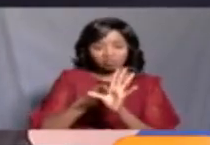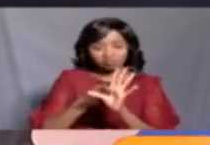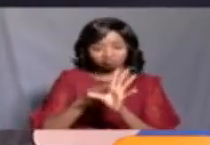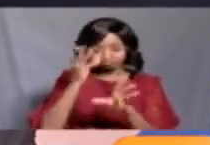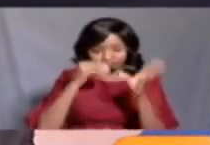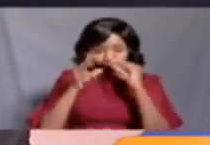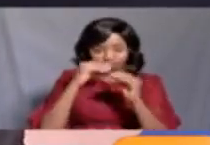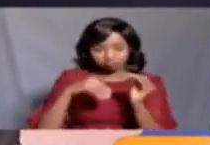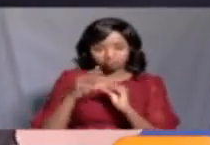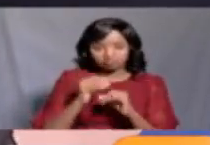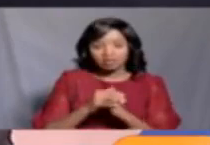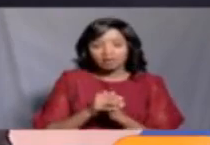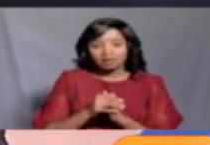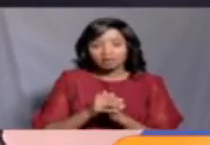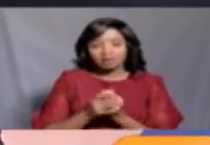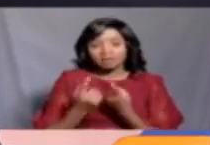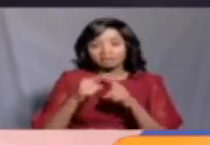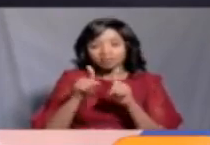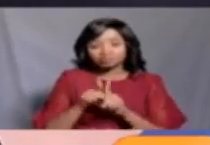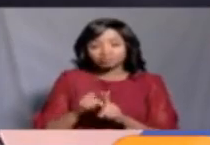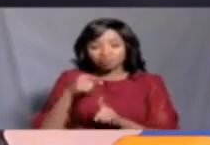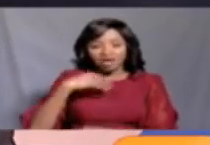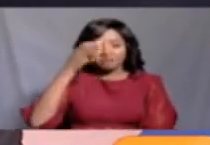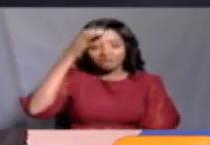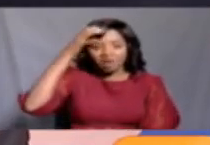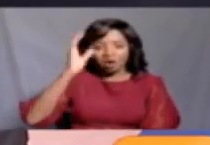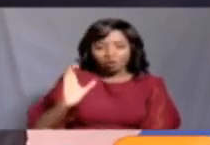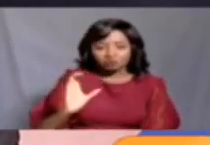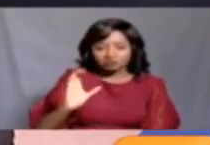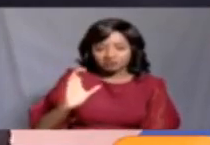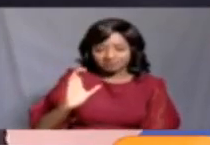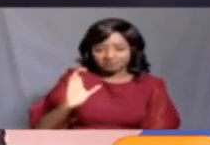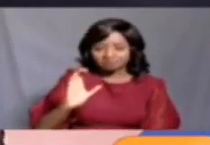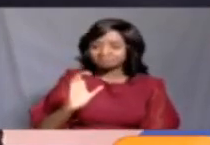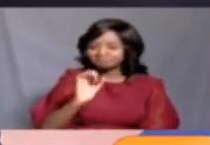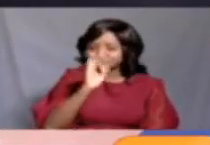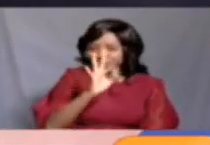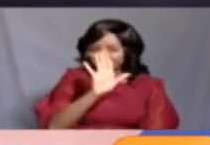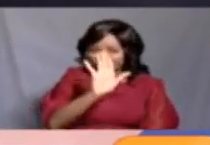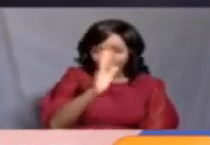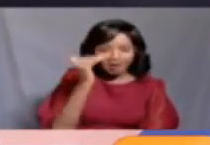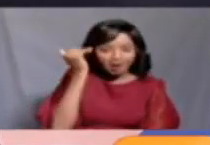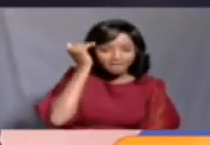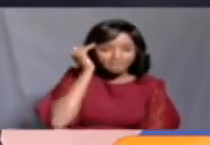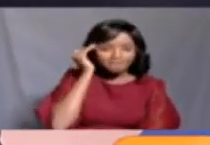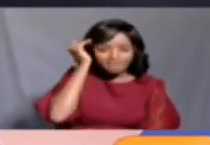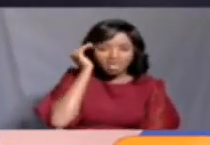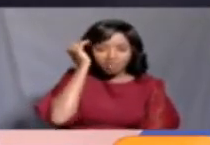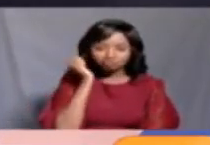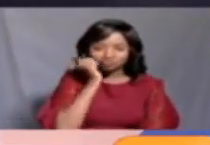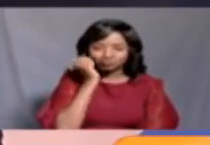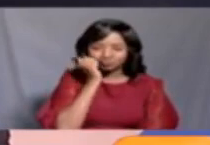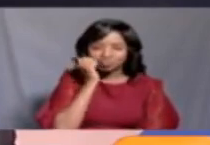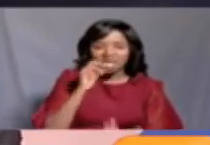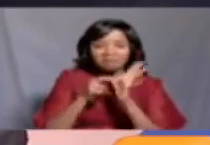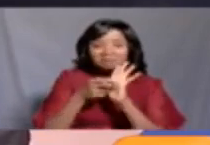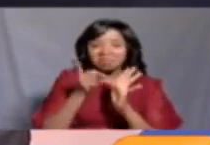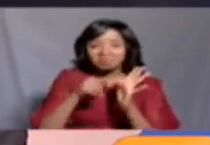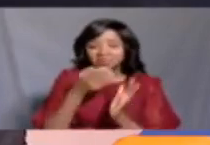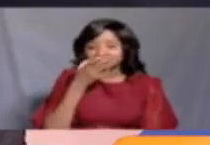So there's also this concept that if you have a mental illness, it means that you're